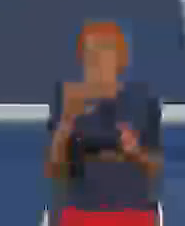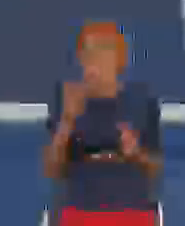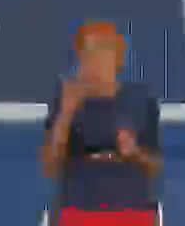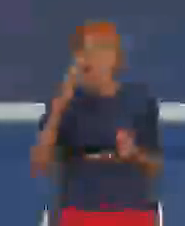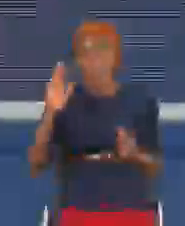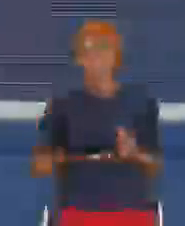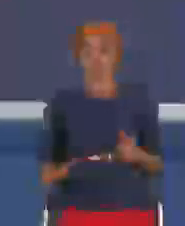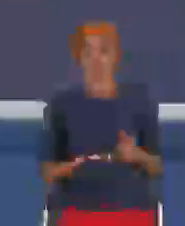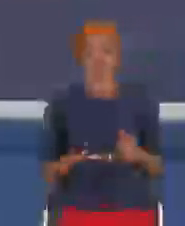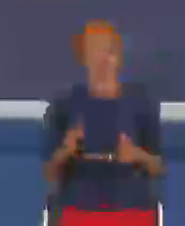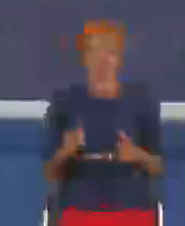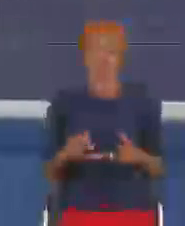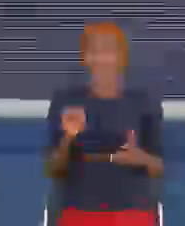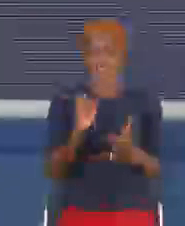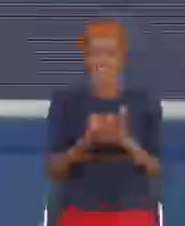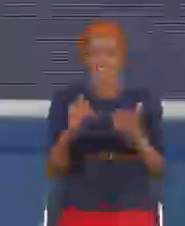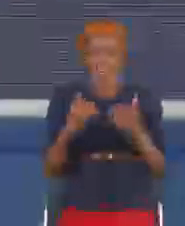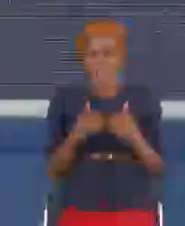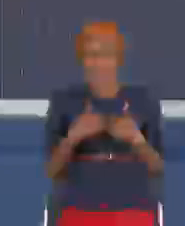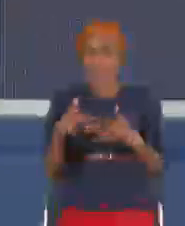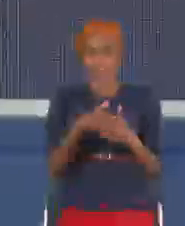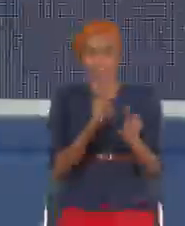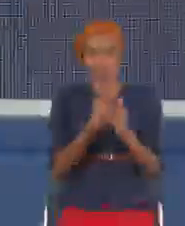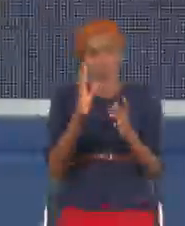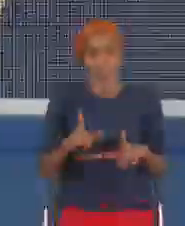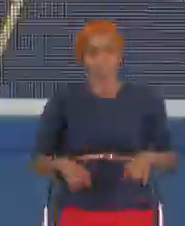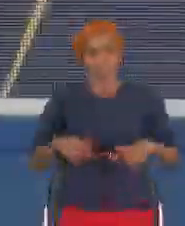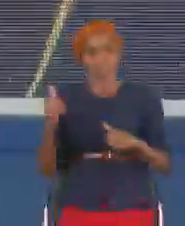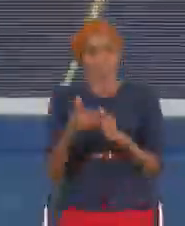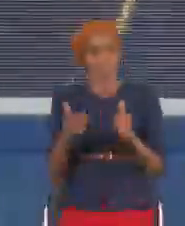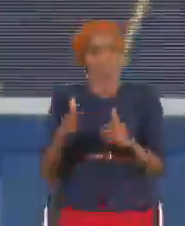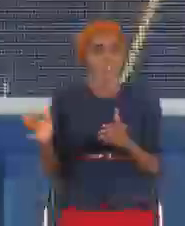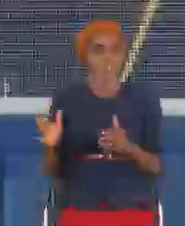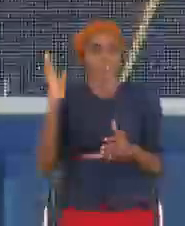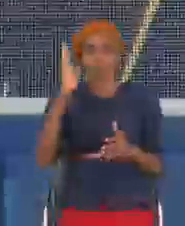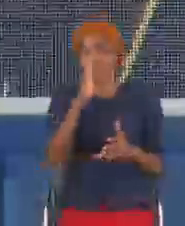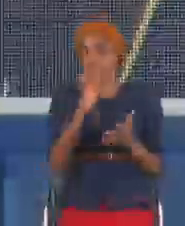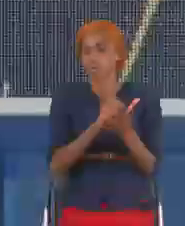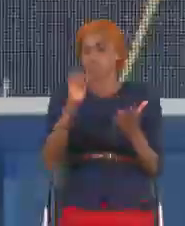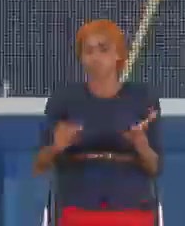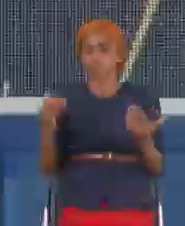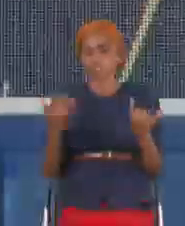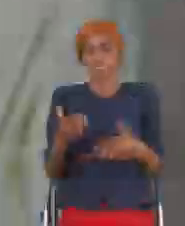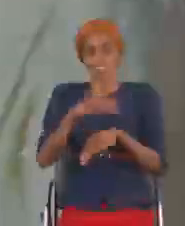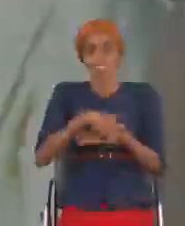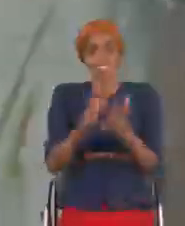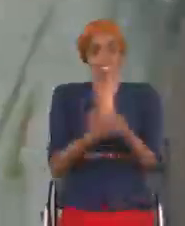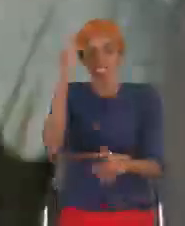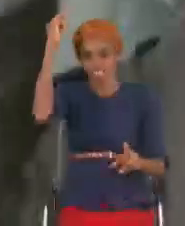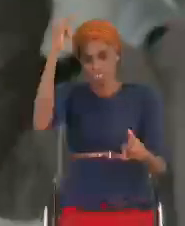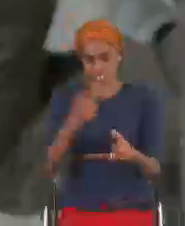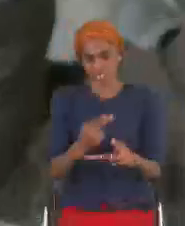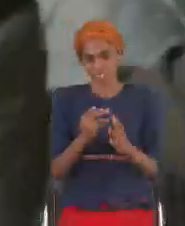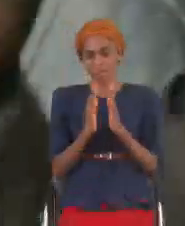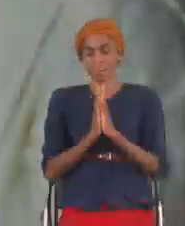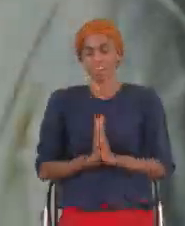thing that has devastated or destroyed your life, everything will be removed tonight in Jesus'